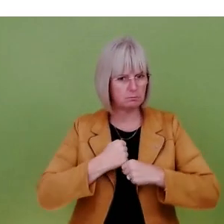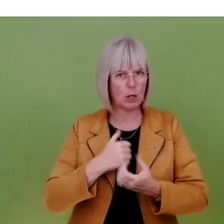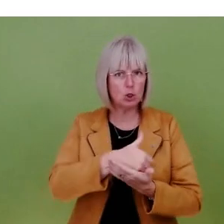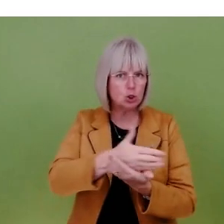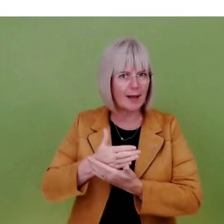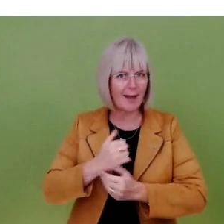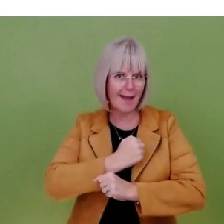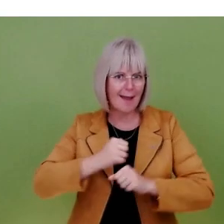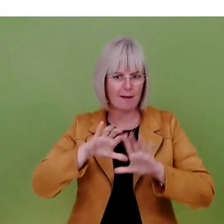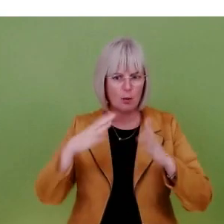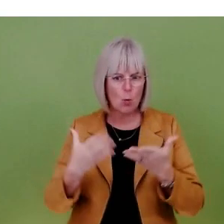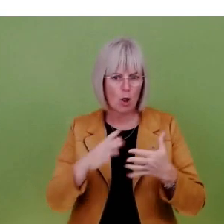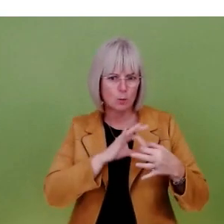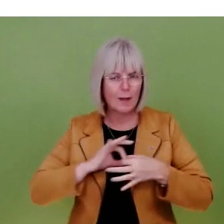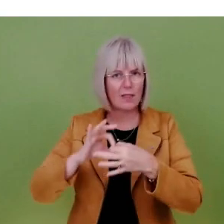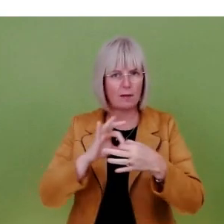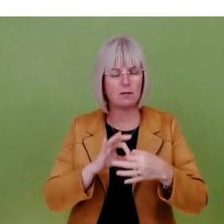So yeah, do the right thing.